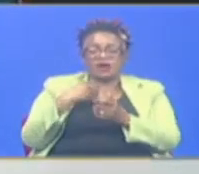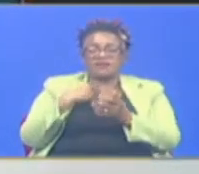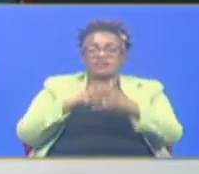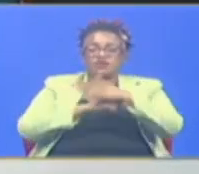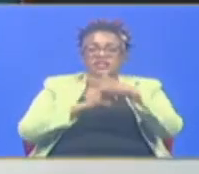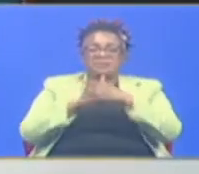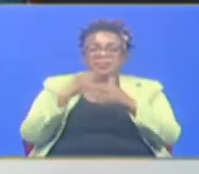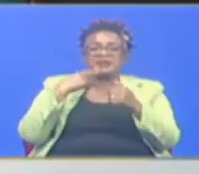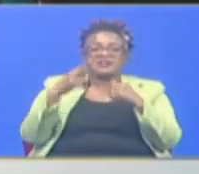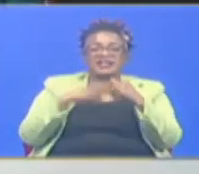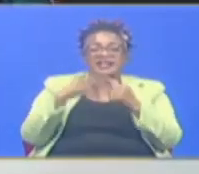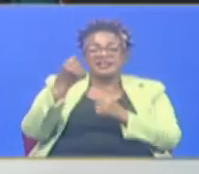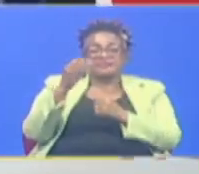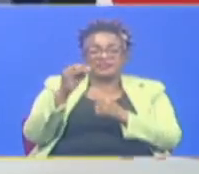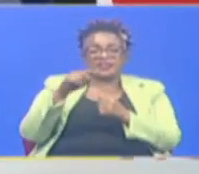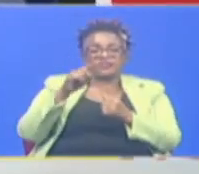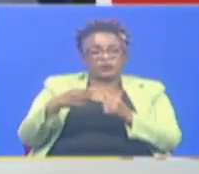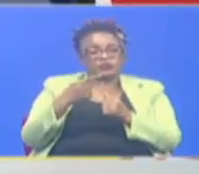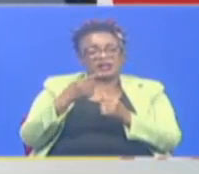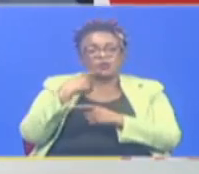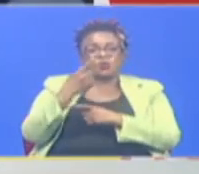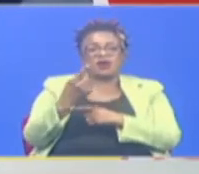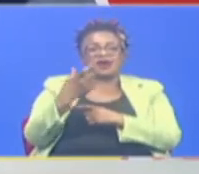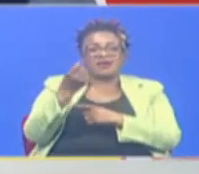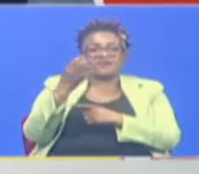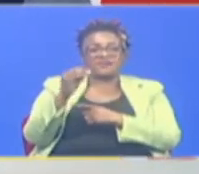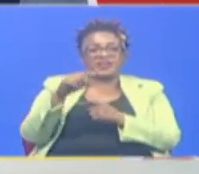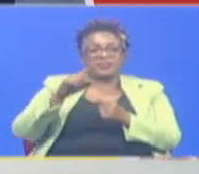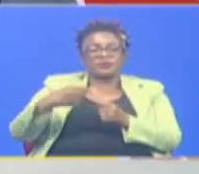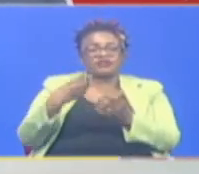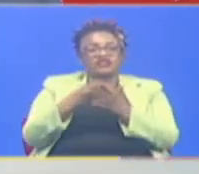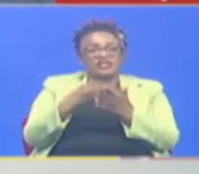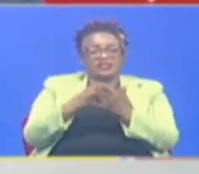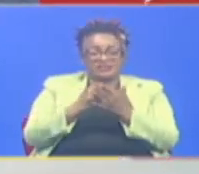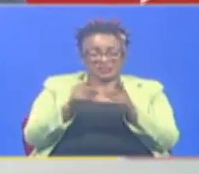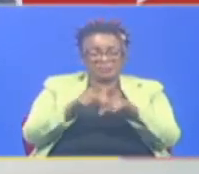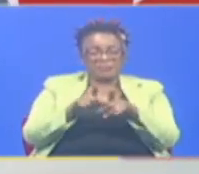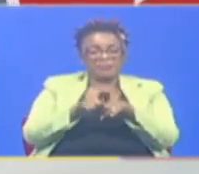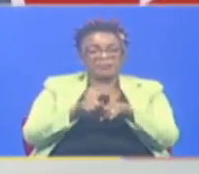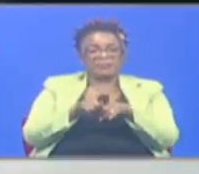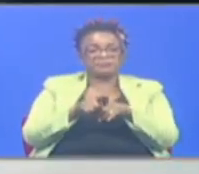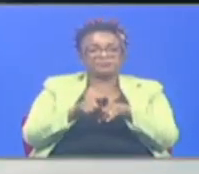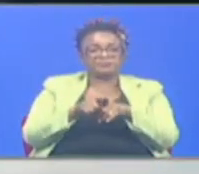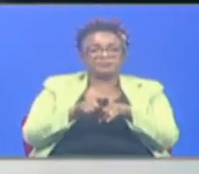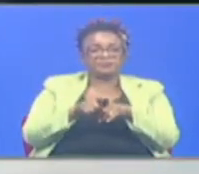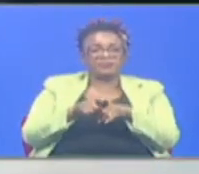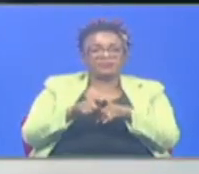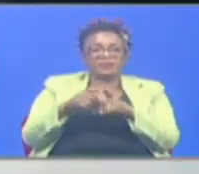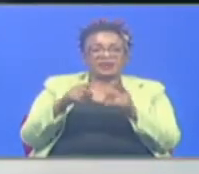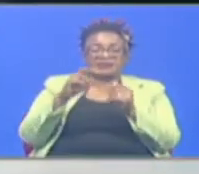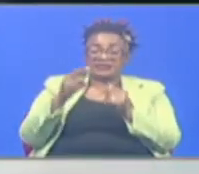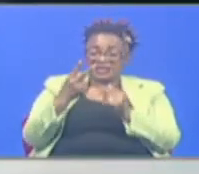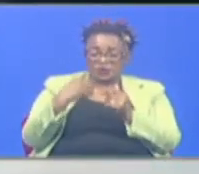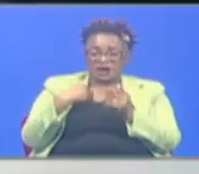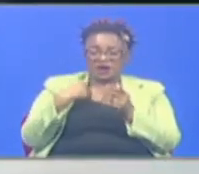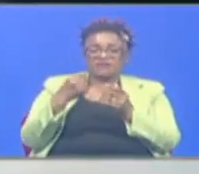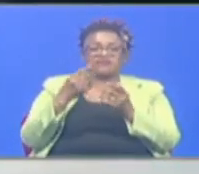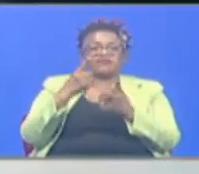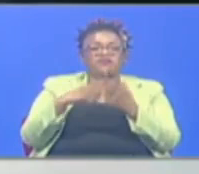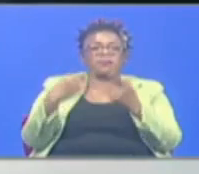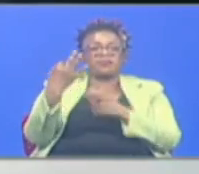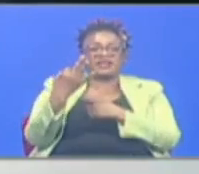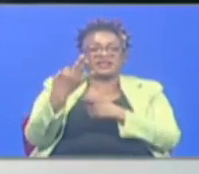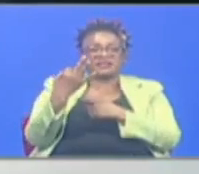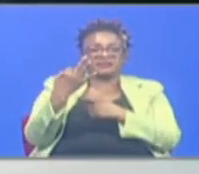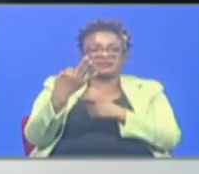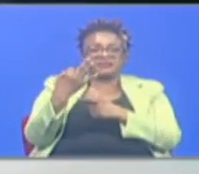750,000 shillings and 150,000 shillings, respectively. The second season will target from three students from across